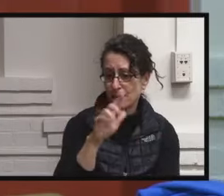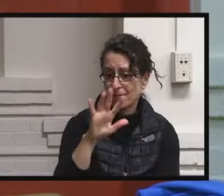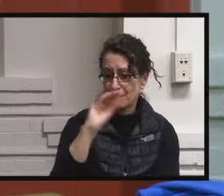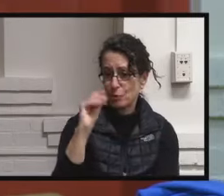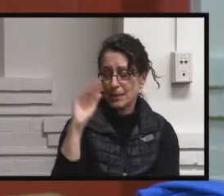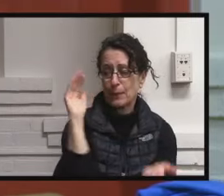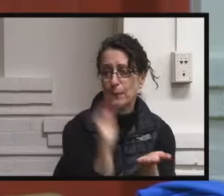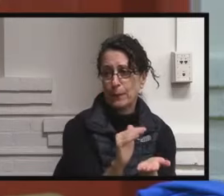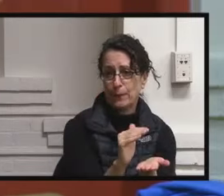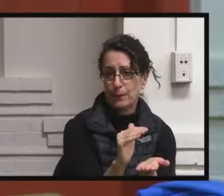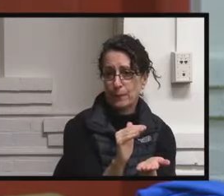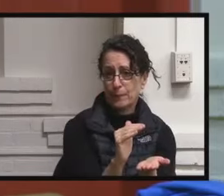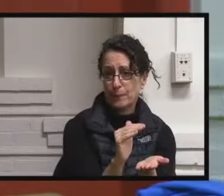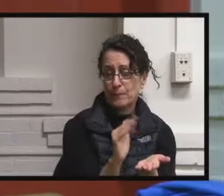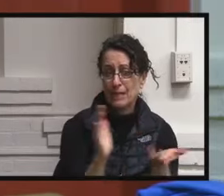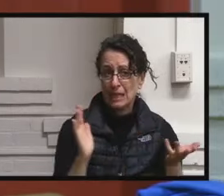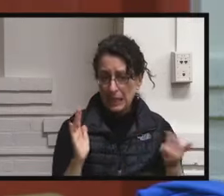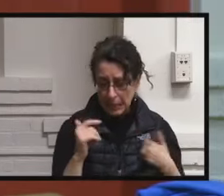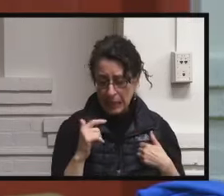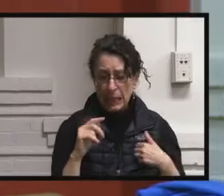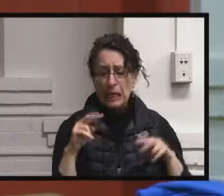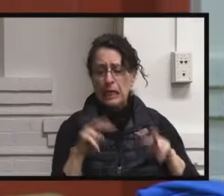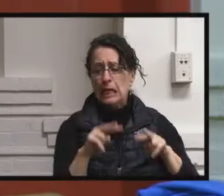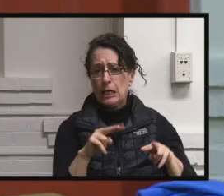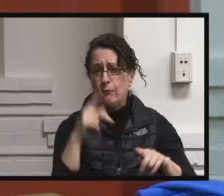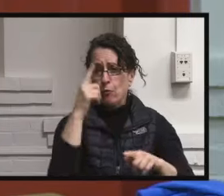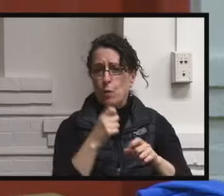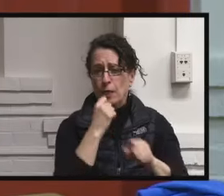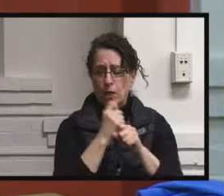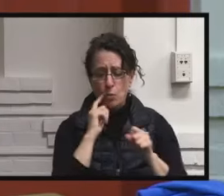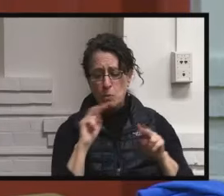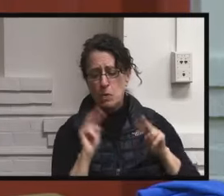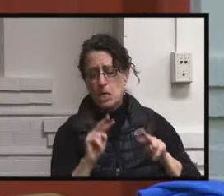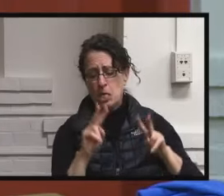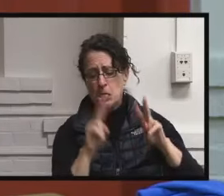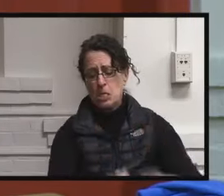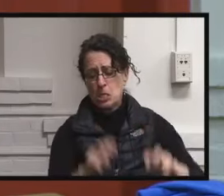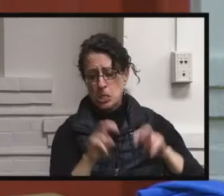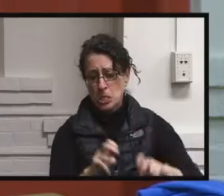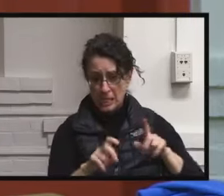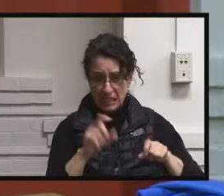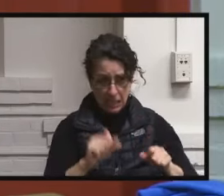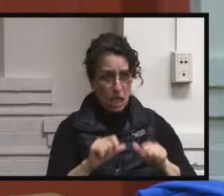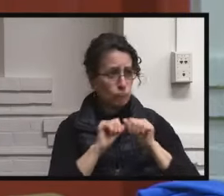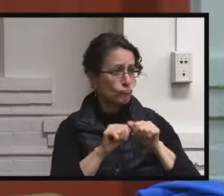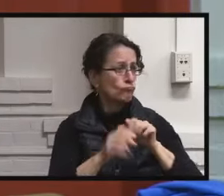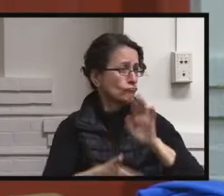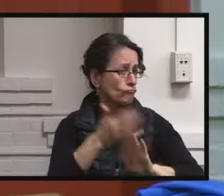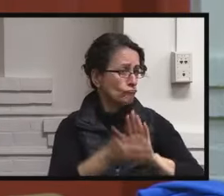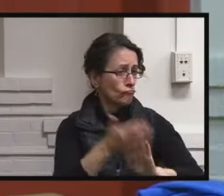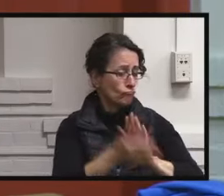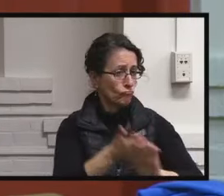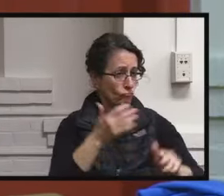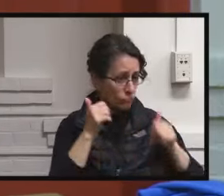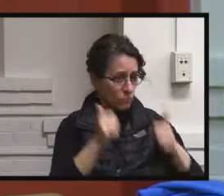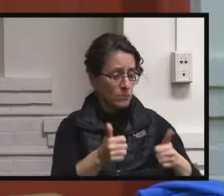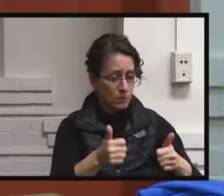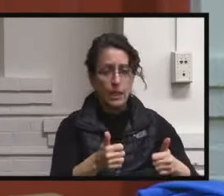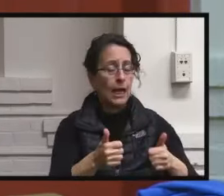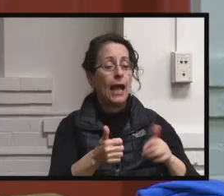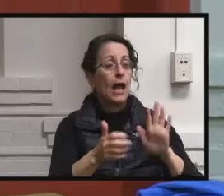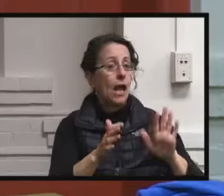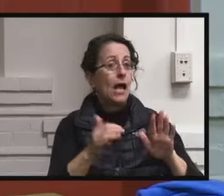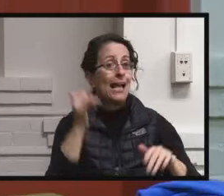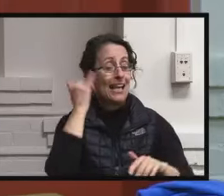during the next year whether we can actually operate at those levels or not. If it turns out at the end of this year that we can't operate at those